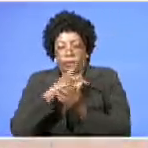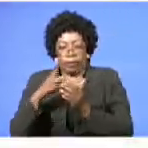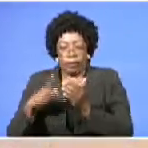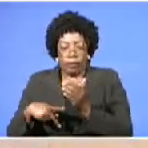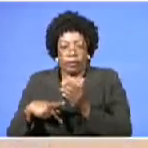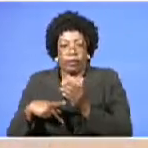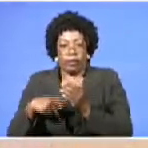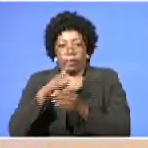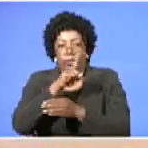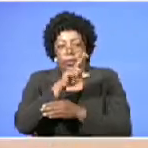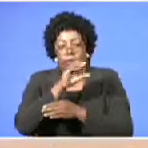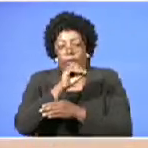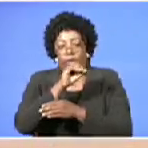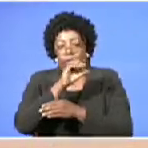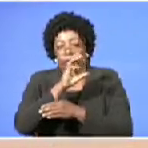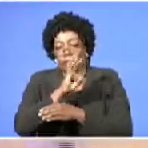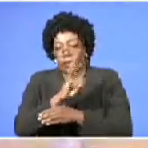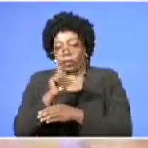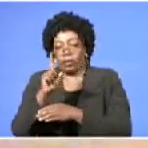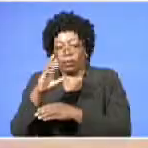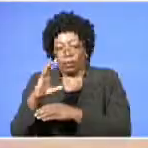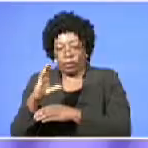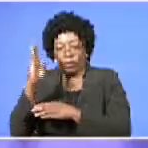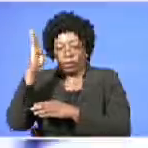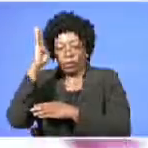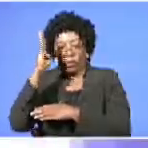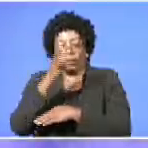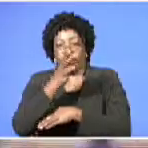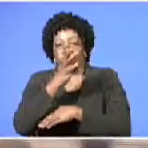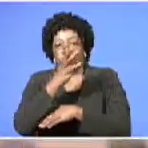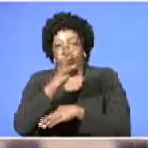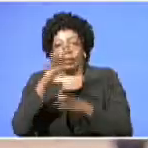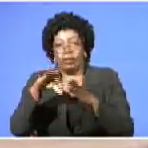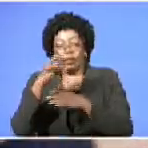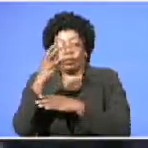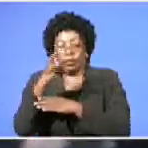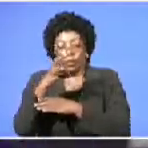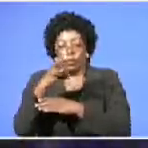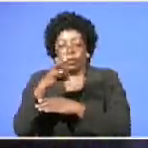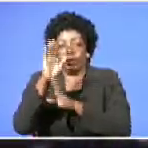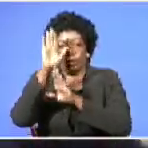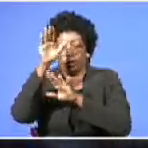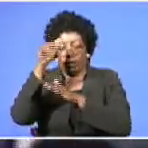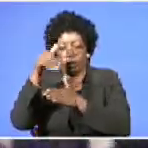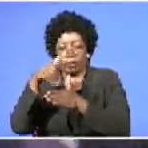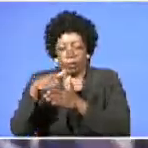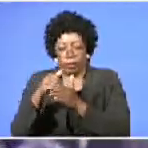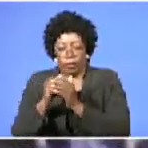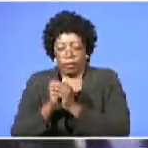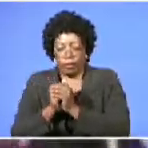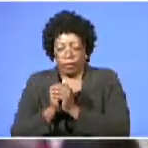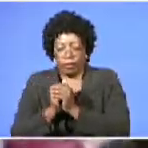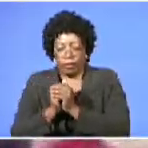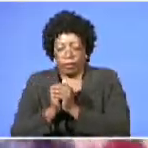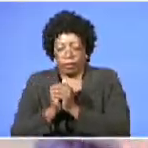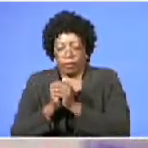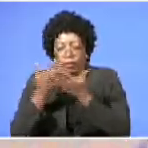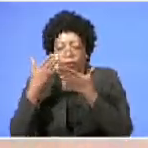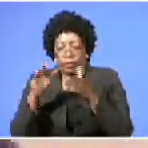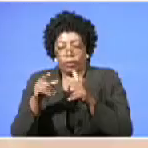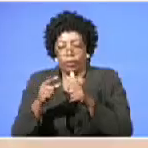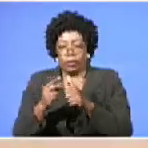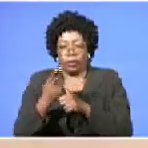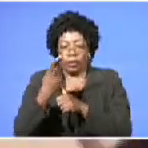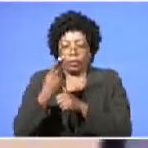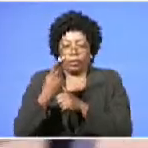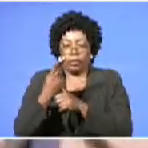out 106-100. Buddy 7 of 17 from the field. He went 3 for 11 from behind the three-point arc. He finished up with